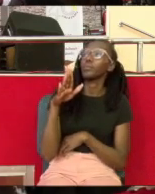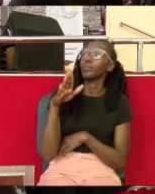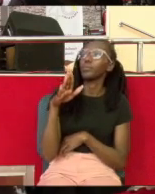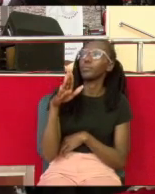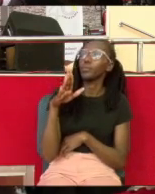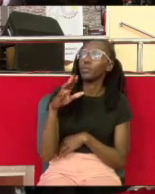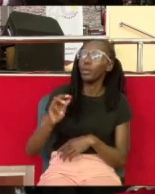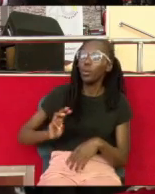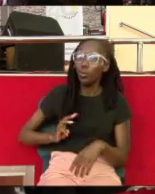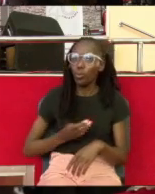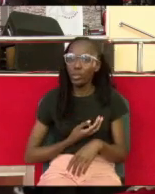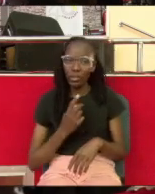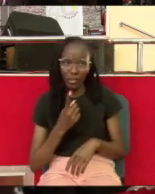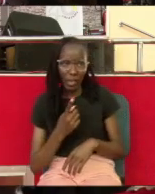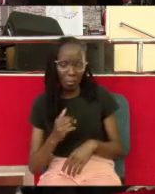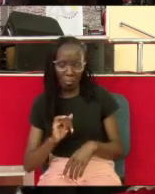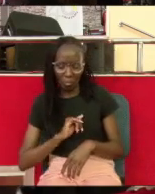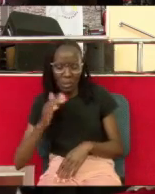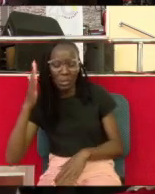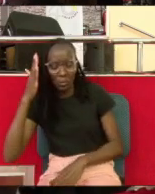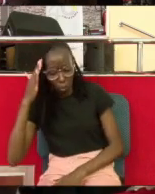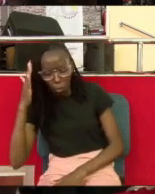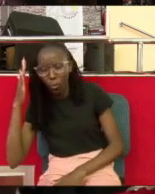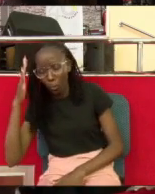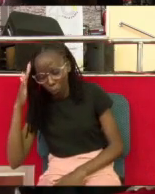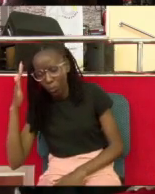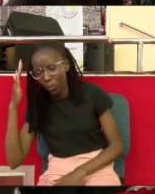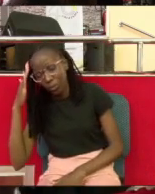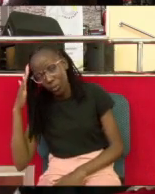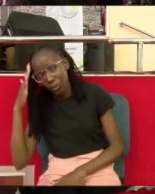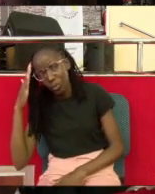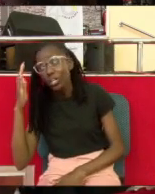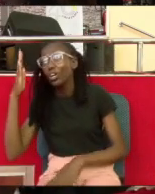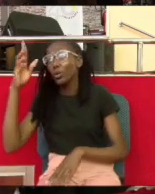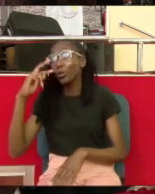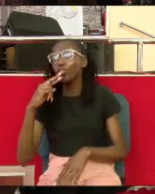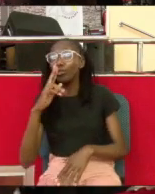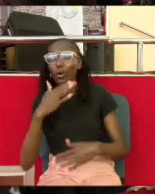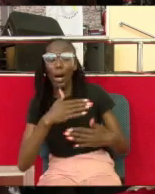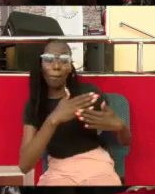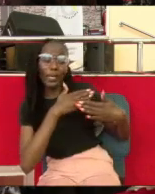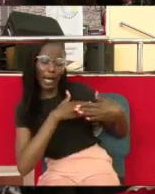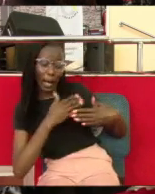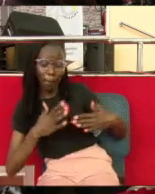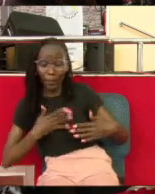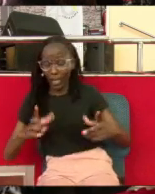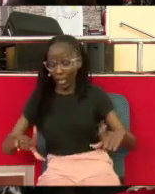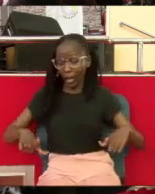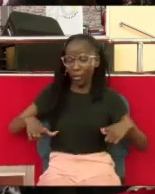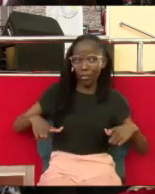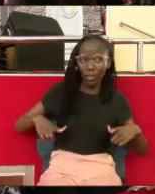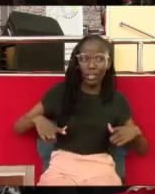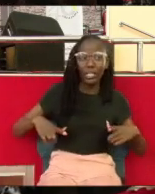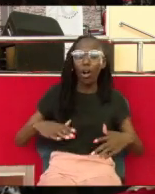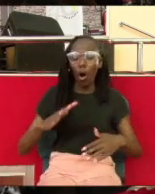saying, I know that you are behind my life, that you have every good